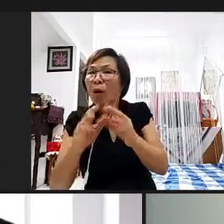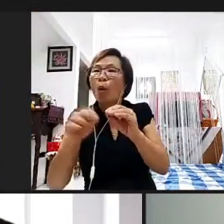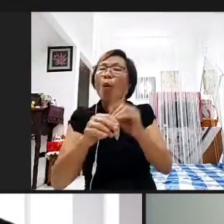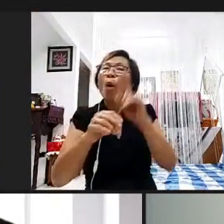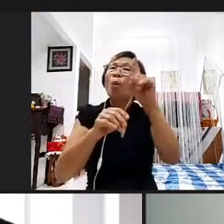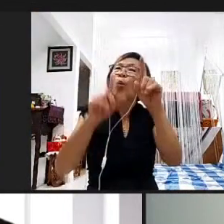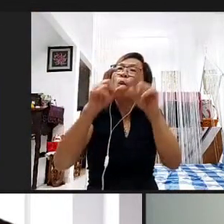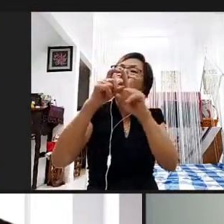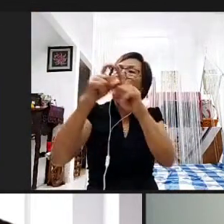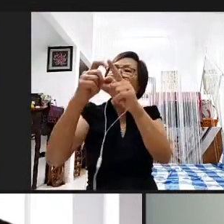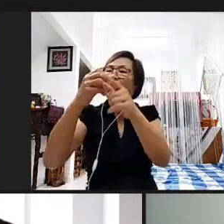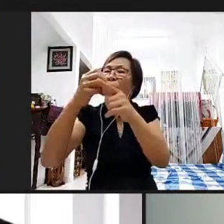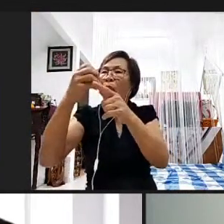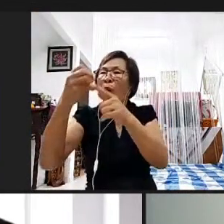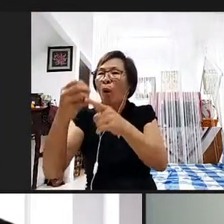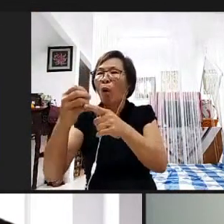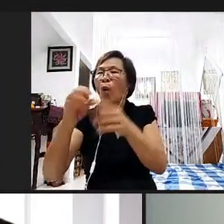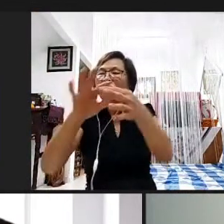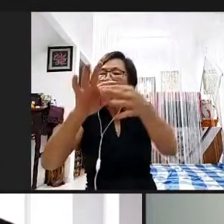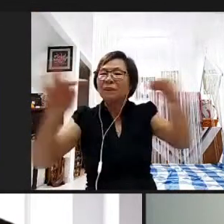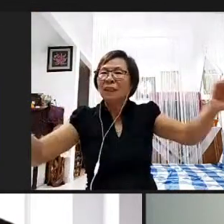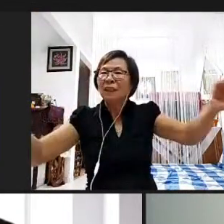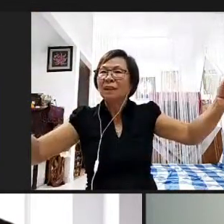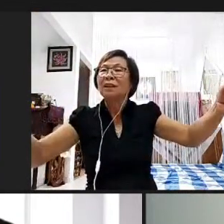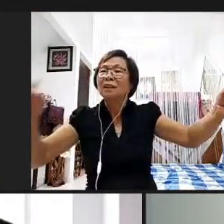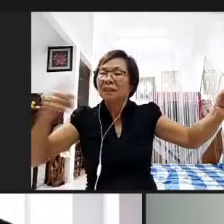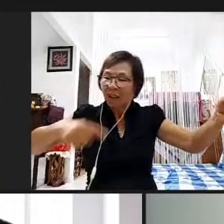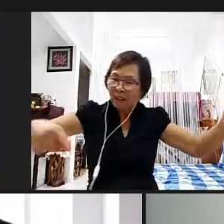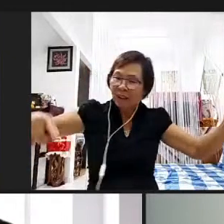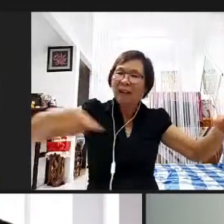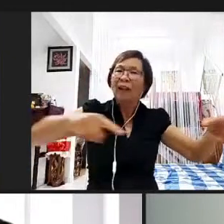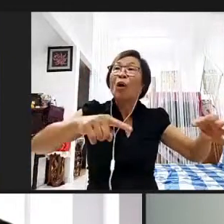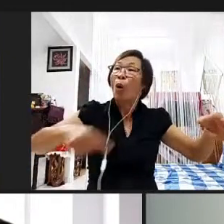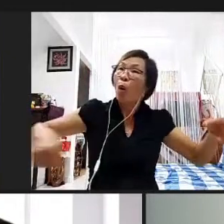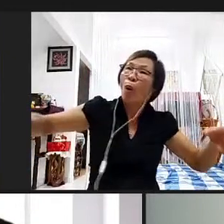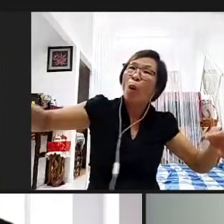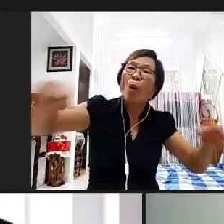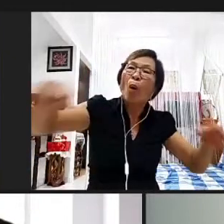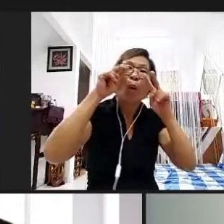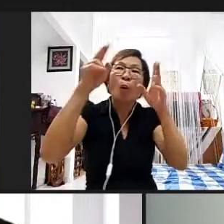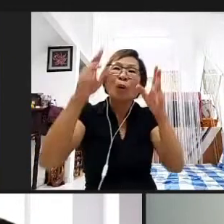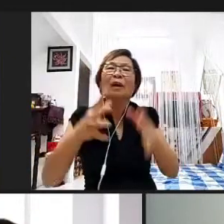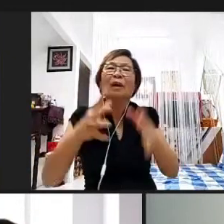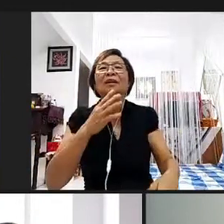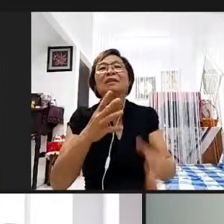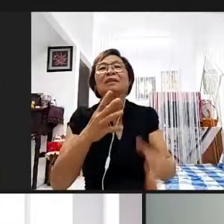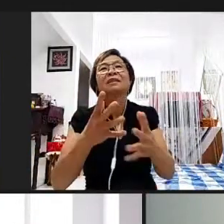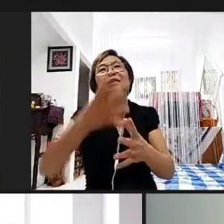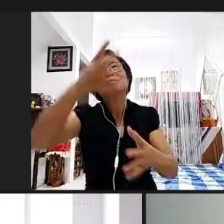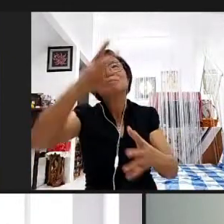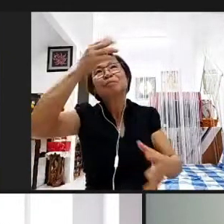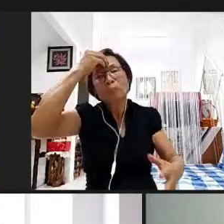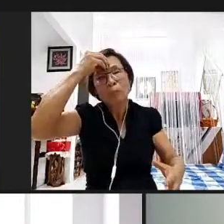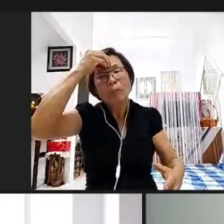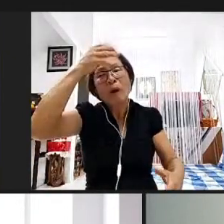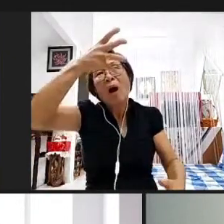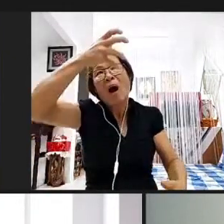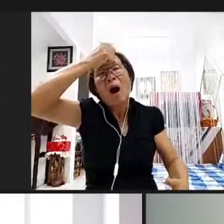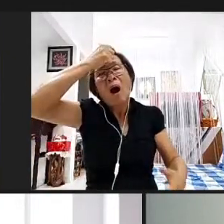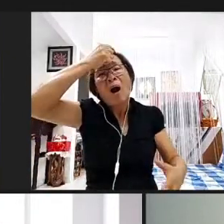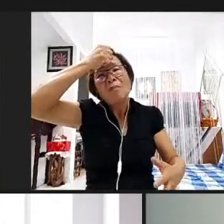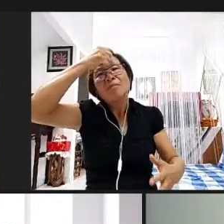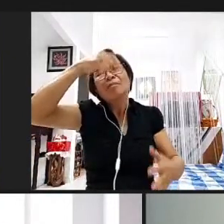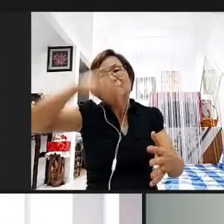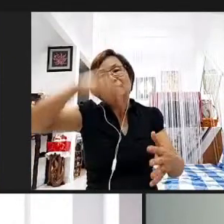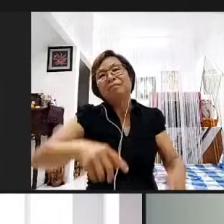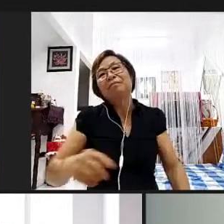one sentence summary that they would like all of you audience to take home with after attending